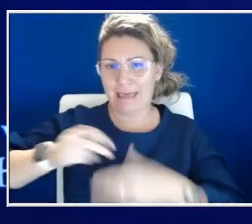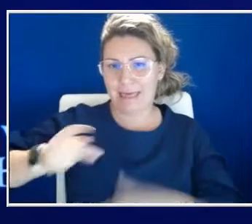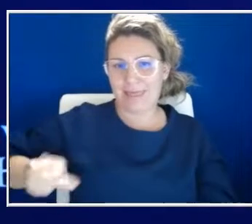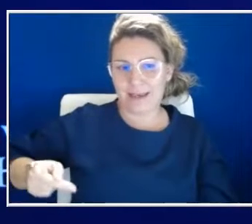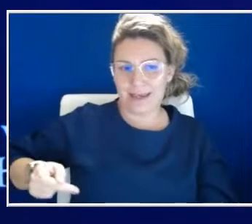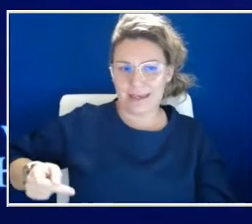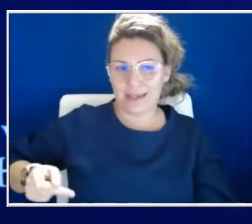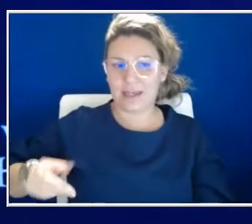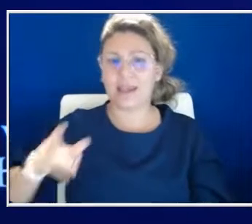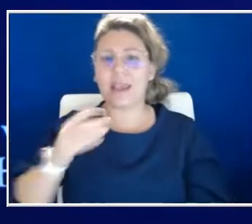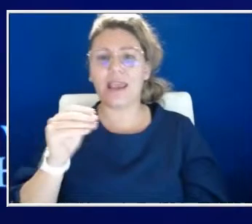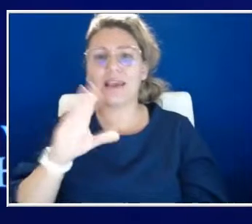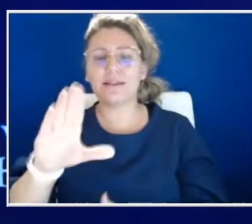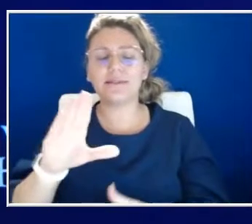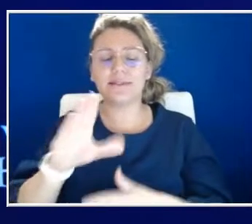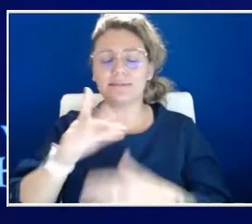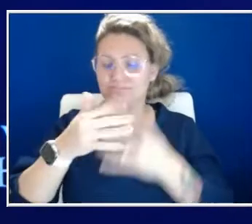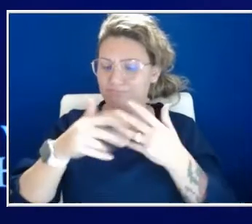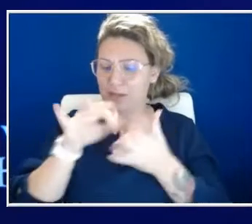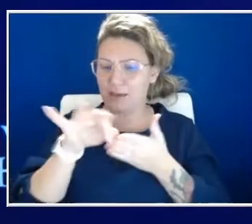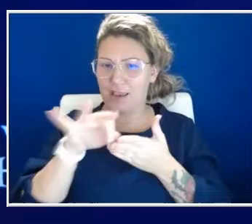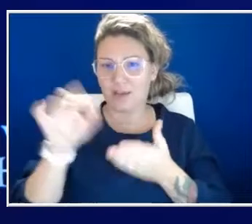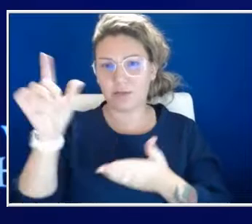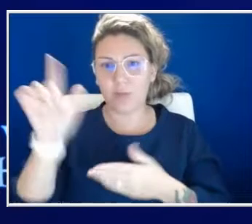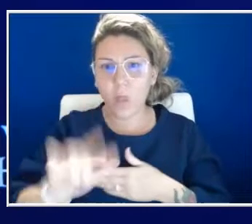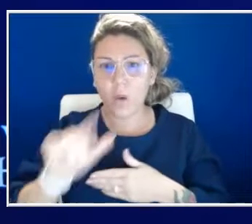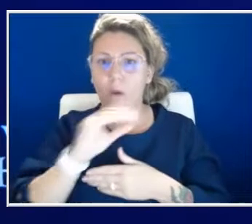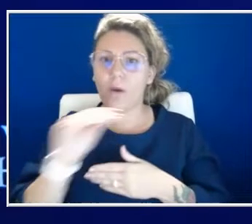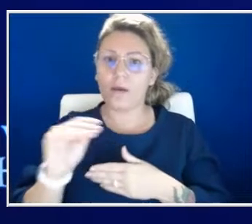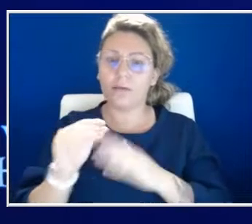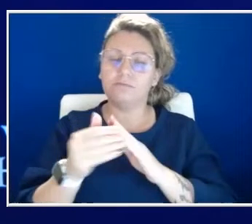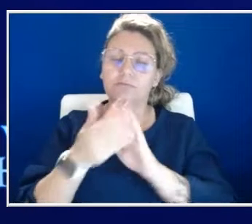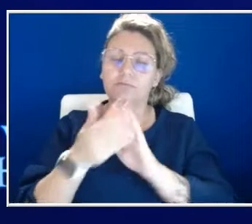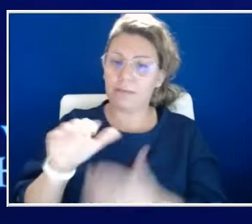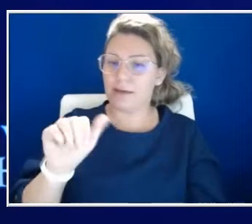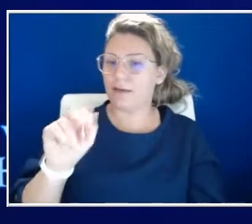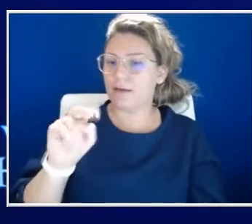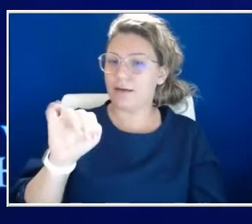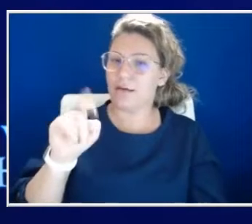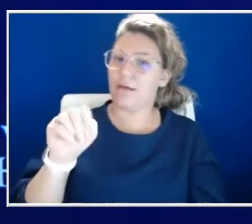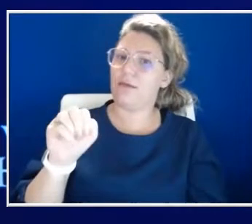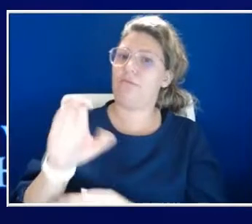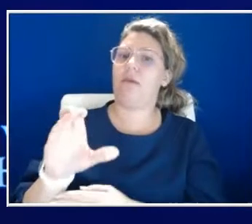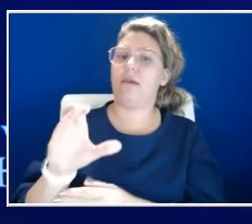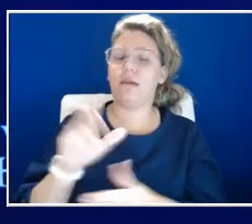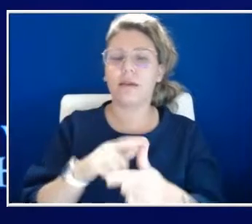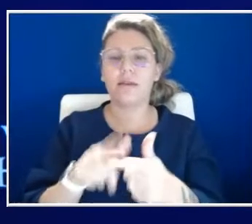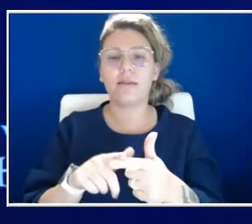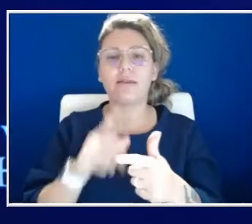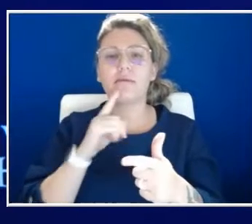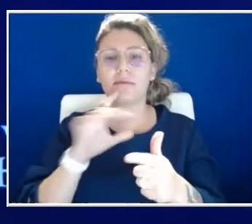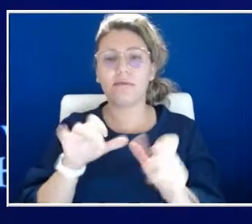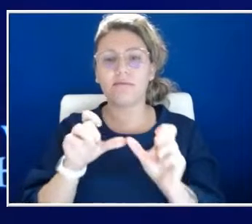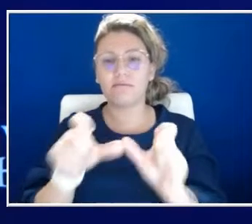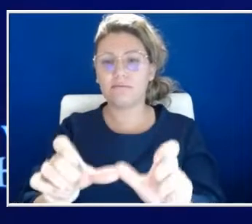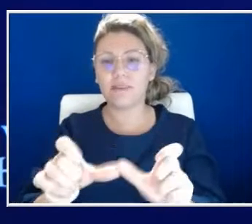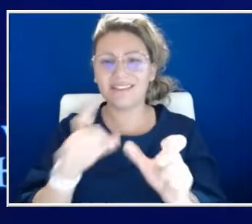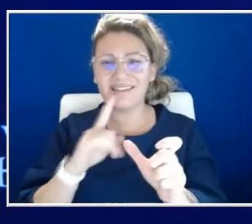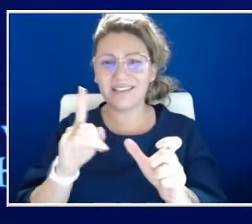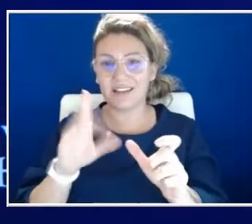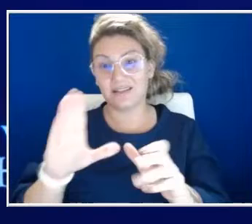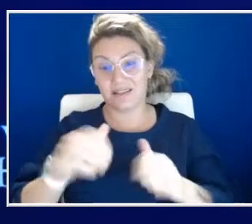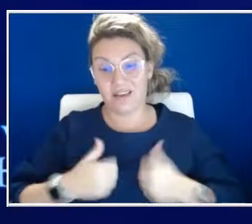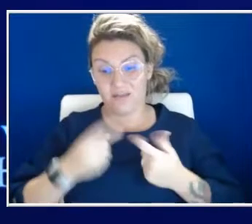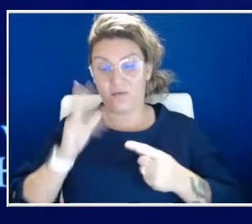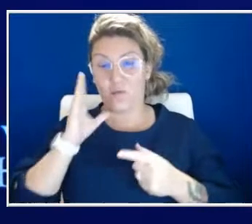his blood counts being very low and then being anemic, as Dr. May mentioned. Had that continued, that would have ended Curtis's life pretty